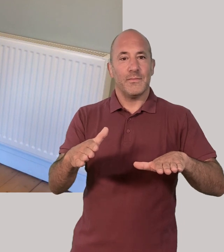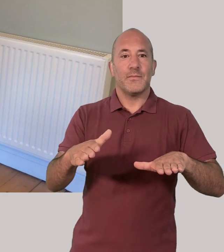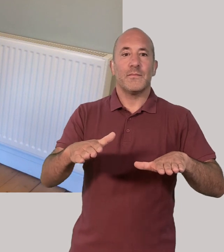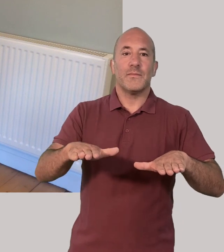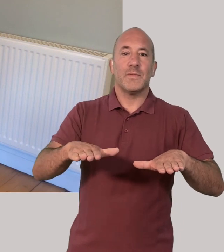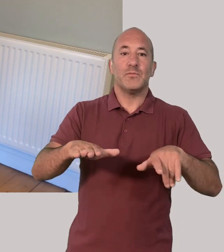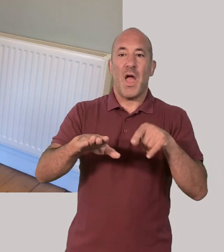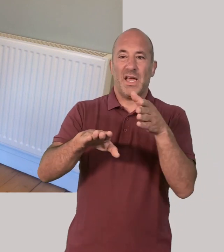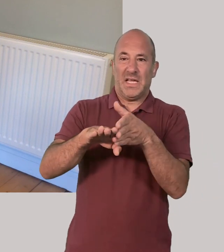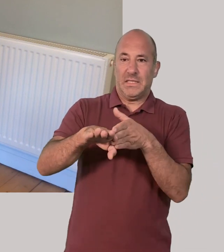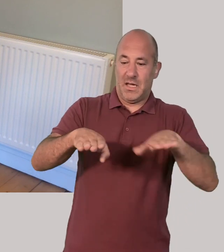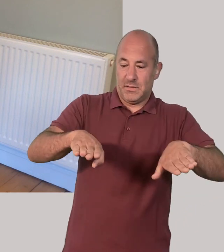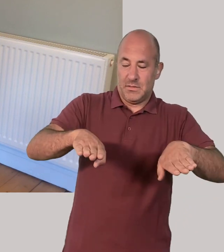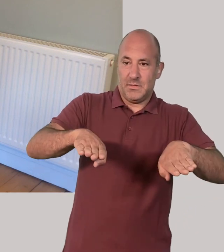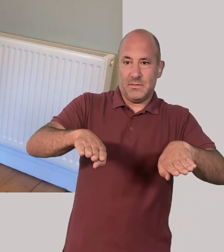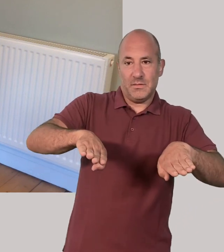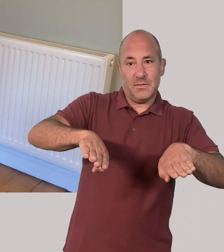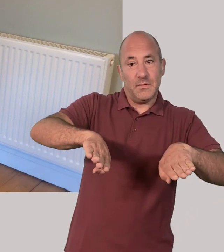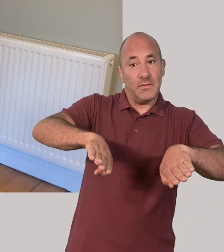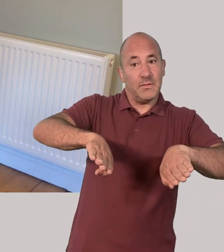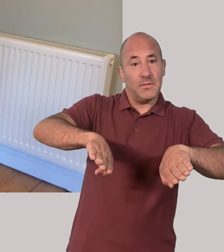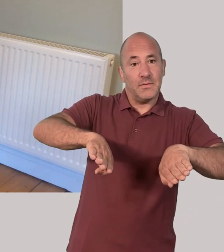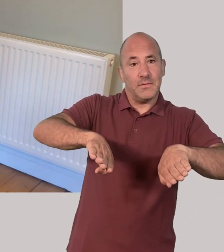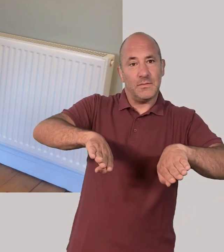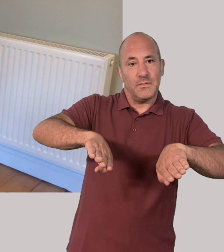little bit onto the inside edge of your feet.